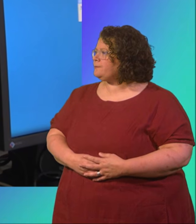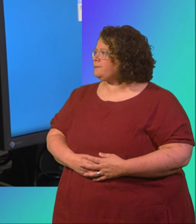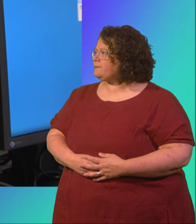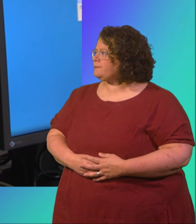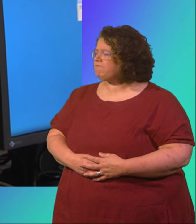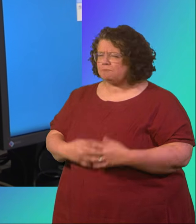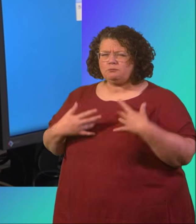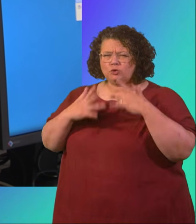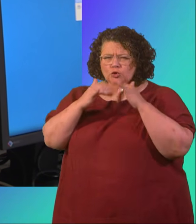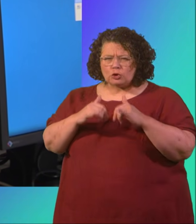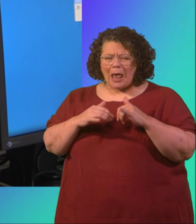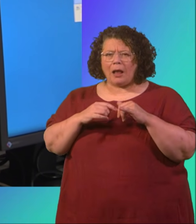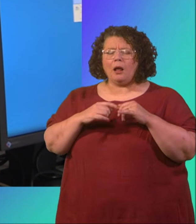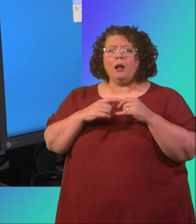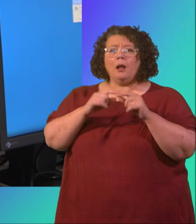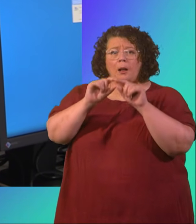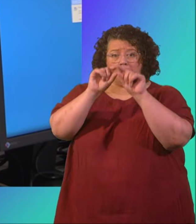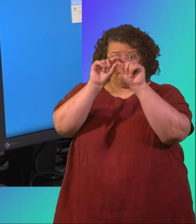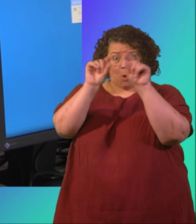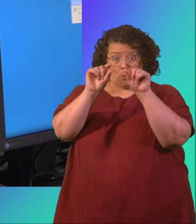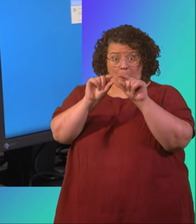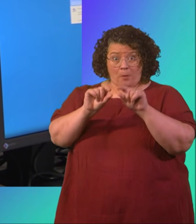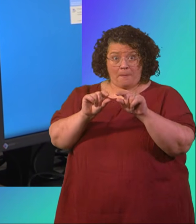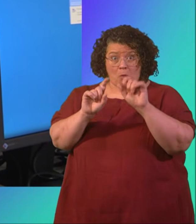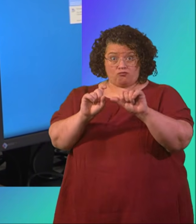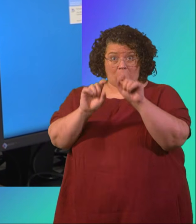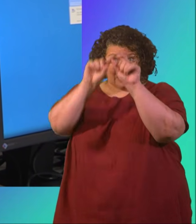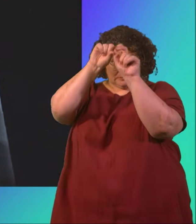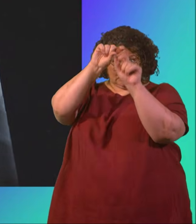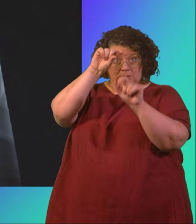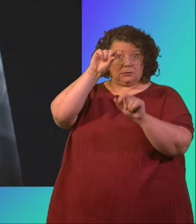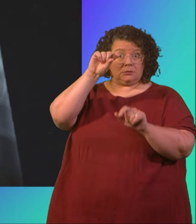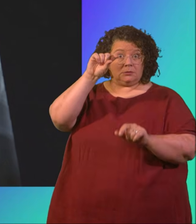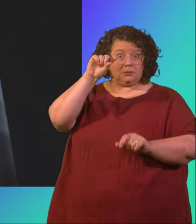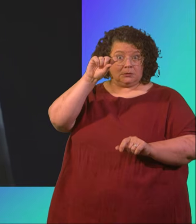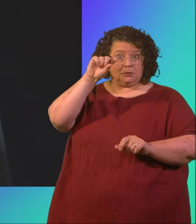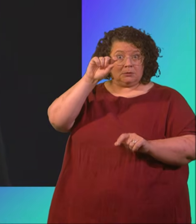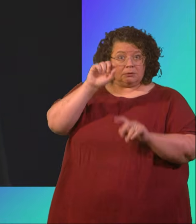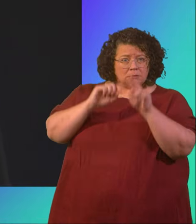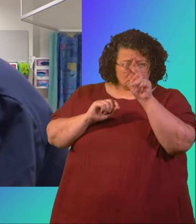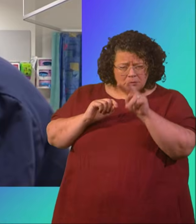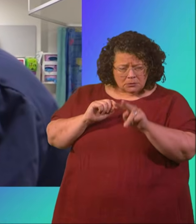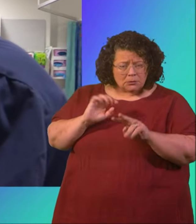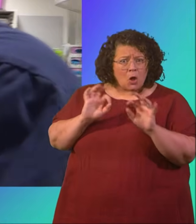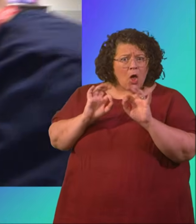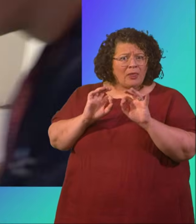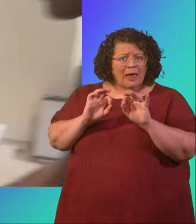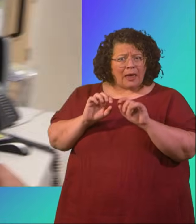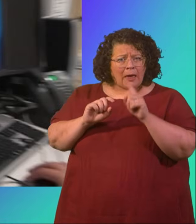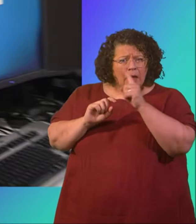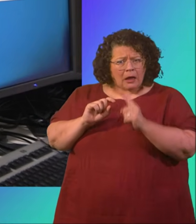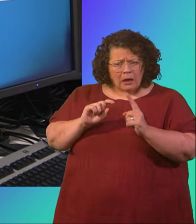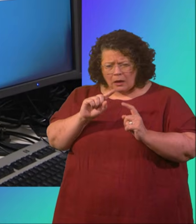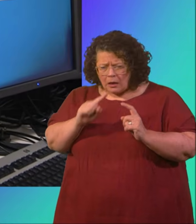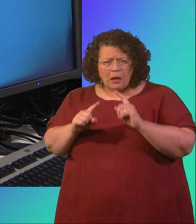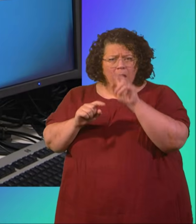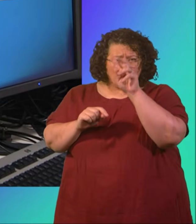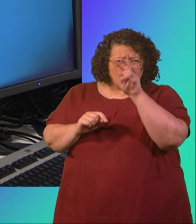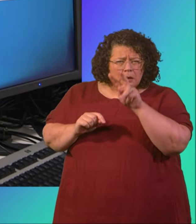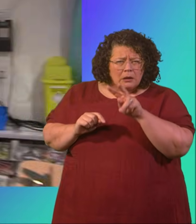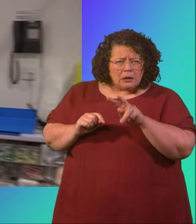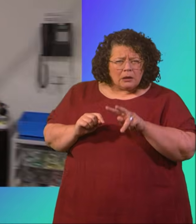making sure that the bones are aligned, and I'm making sure there's no breaks in any of the bones that I can see. I think there might be good news for